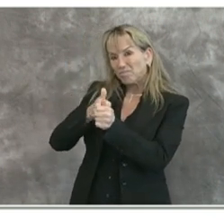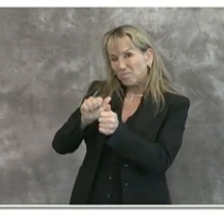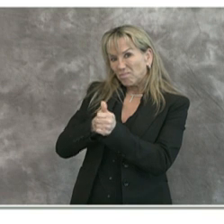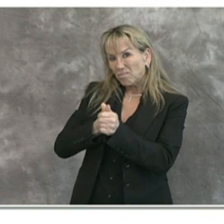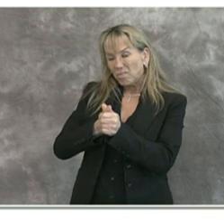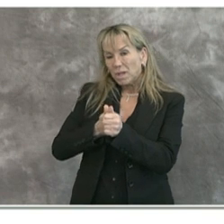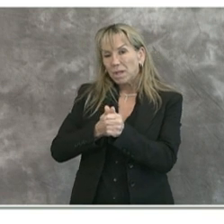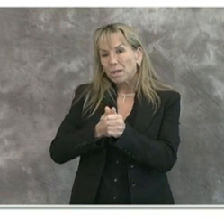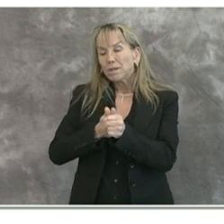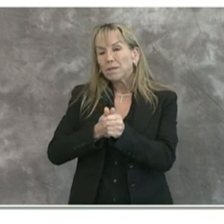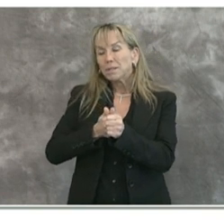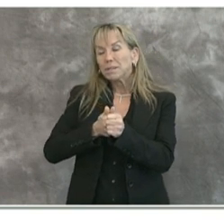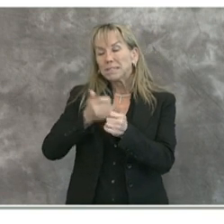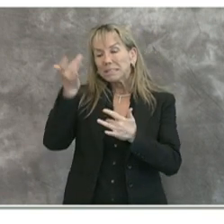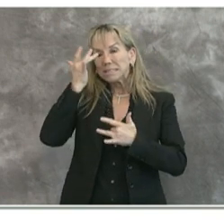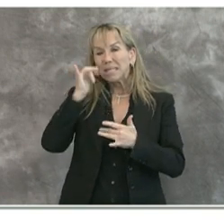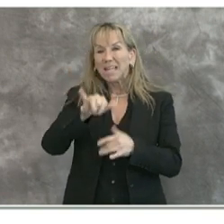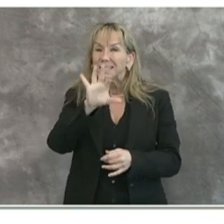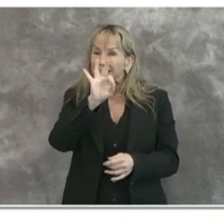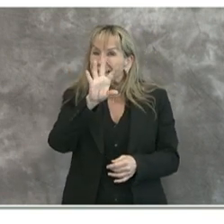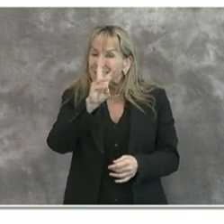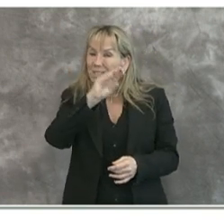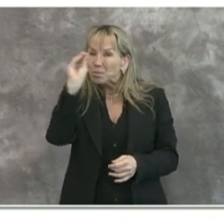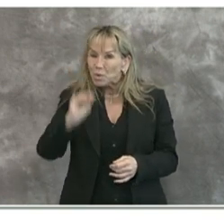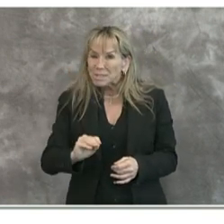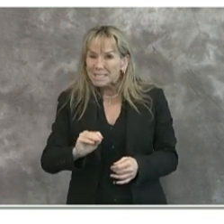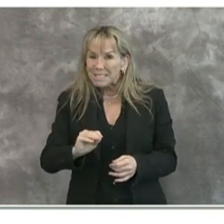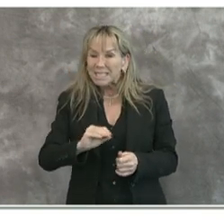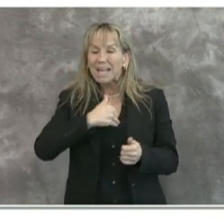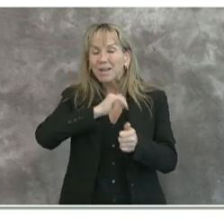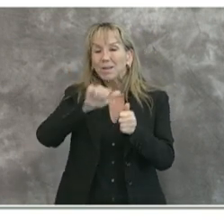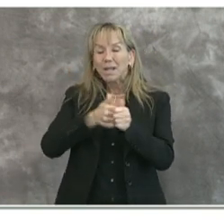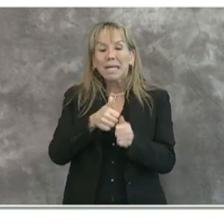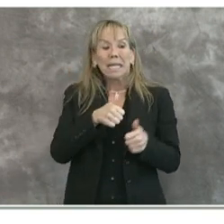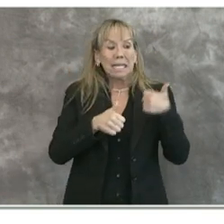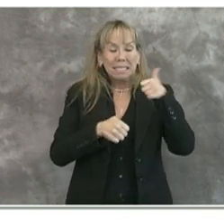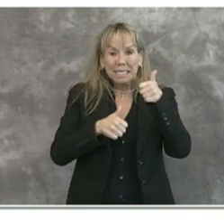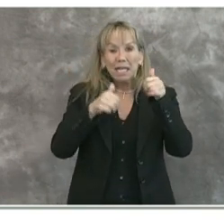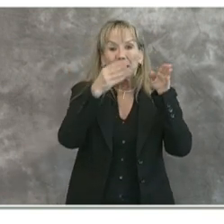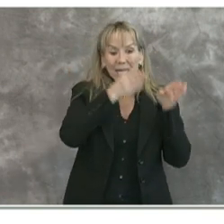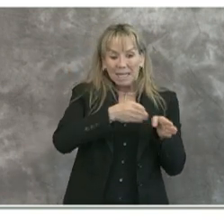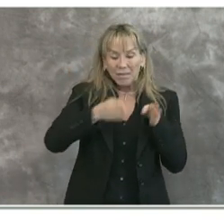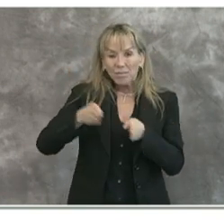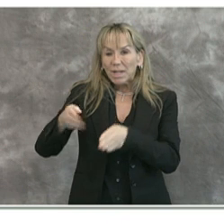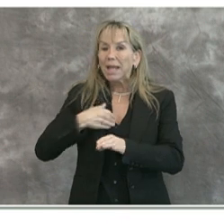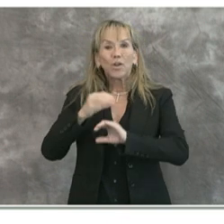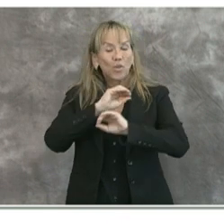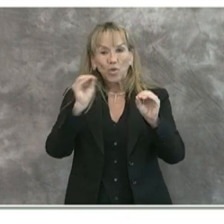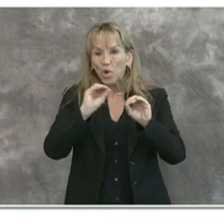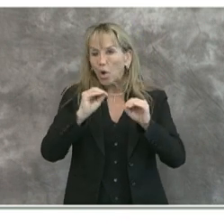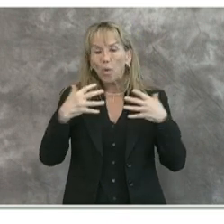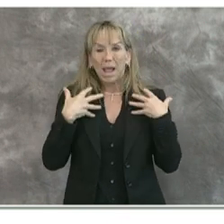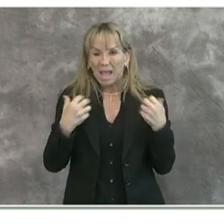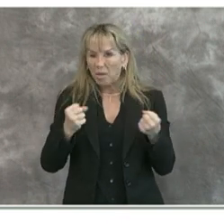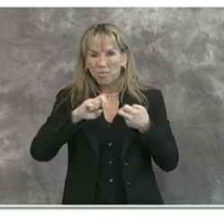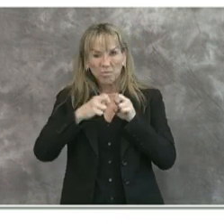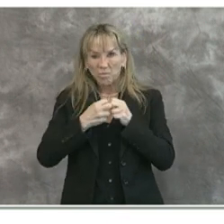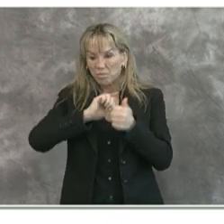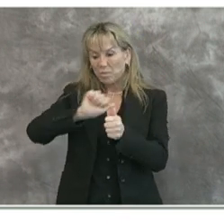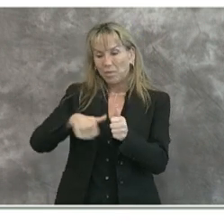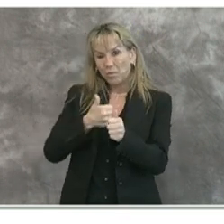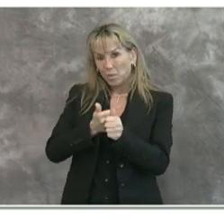represents 96% of the total deaths. 10 had no underlying medical conditions, which represents 4% of total